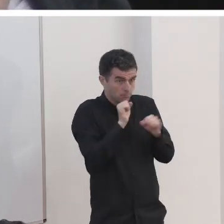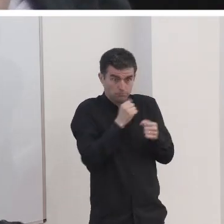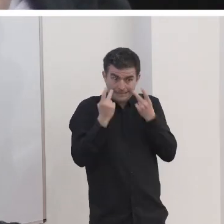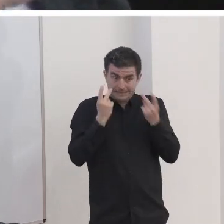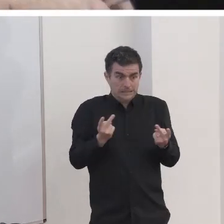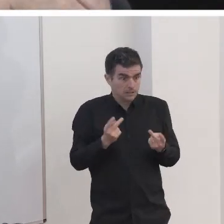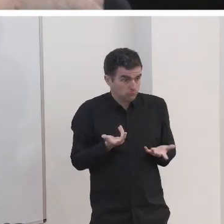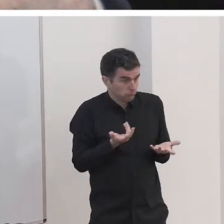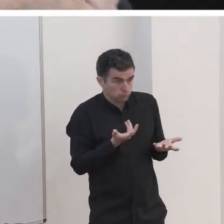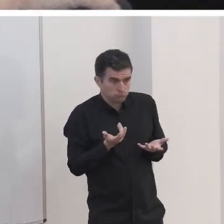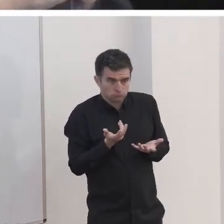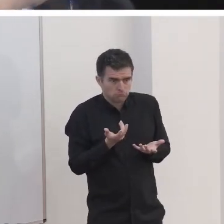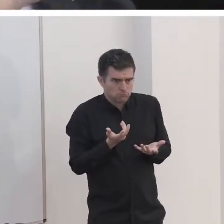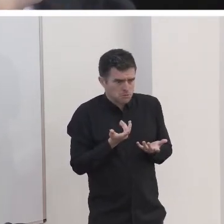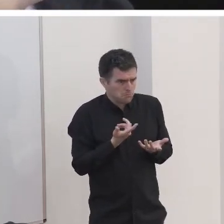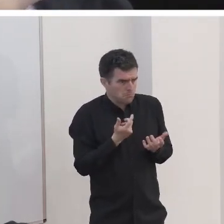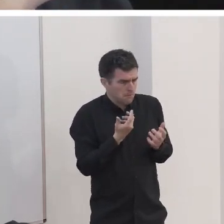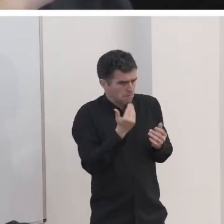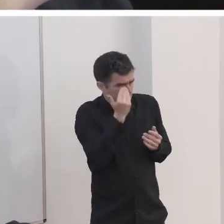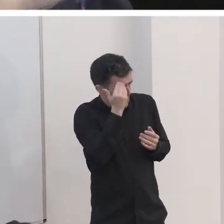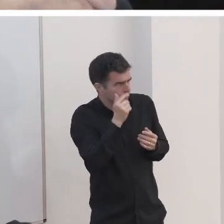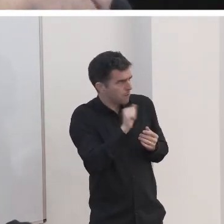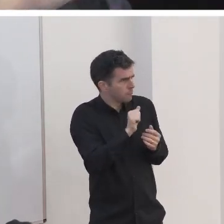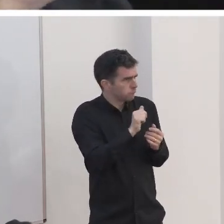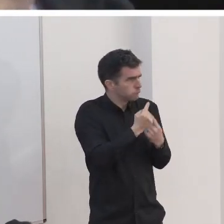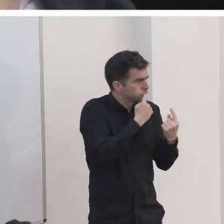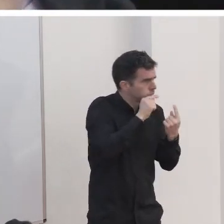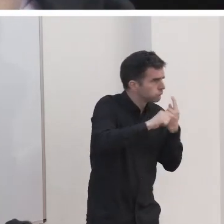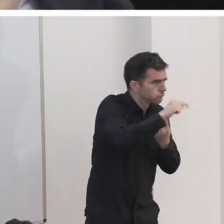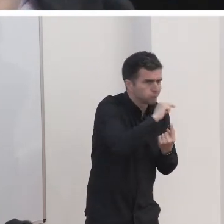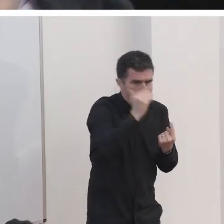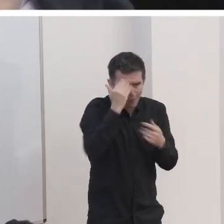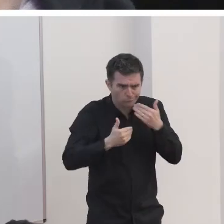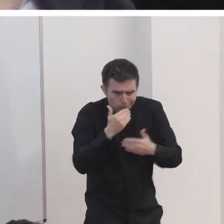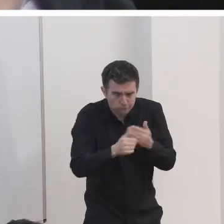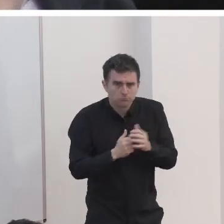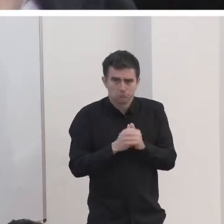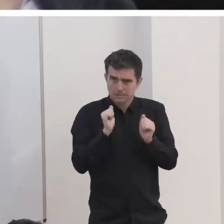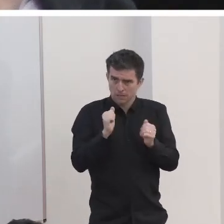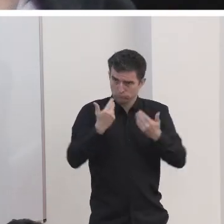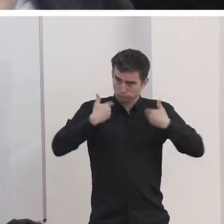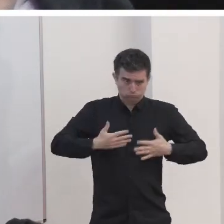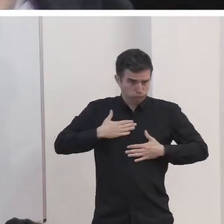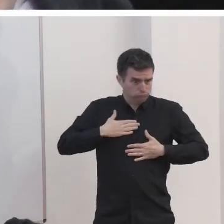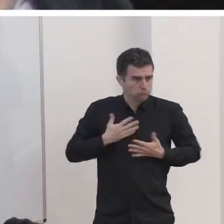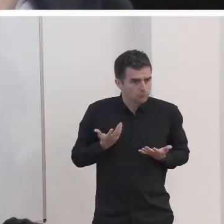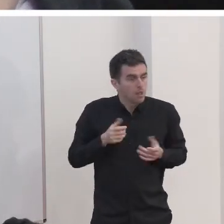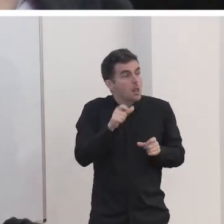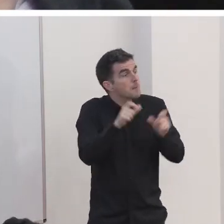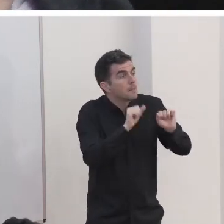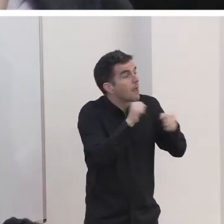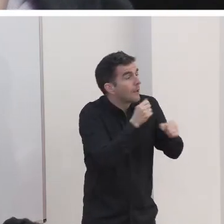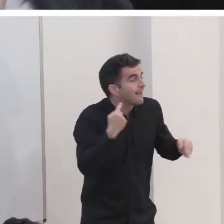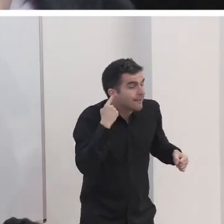know. And for us to have that respect and